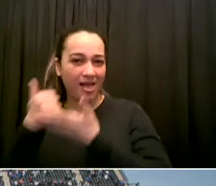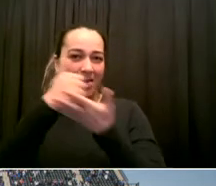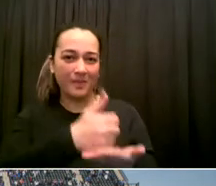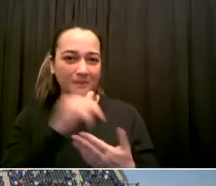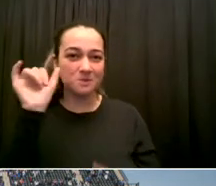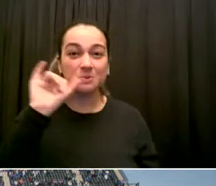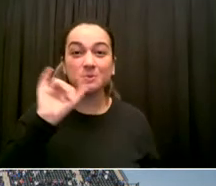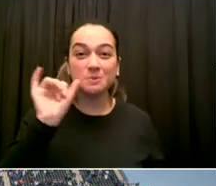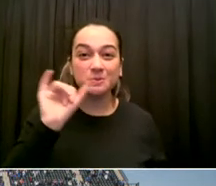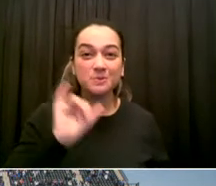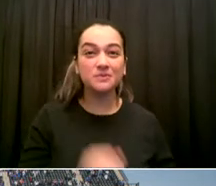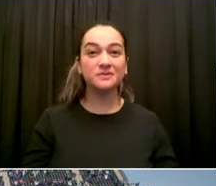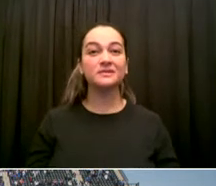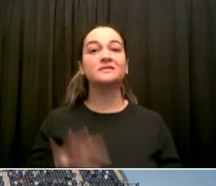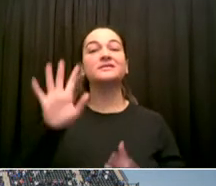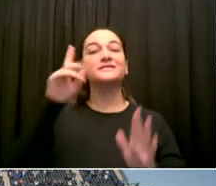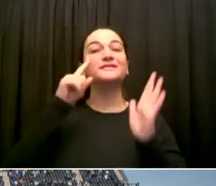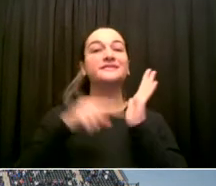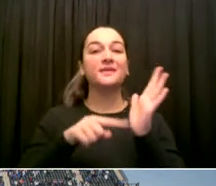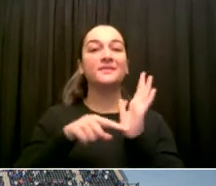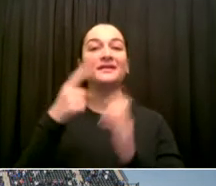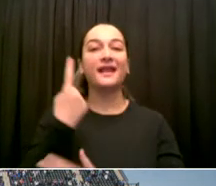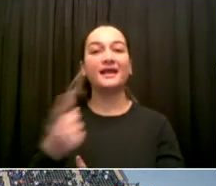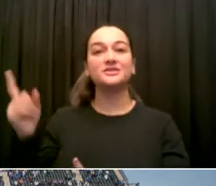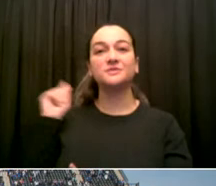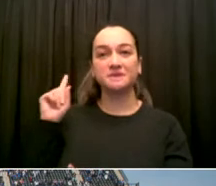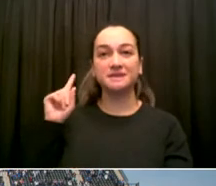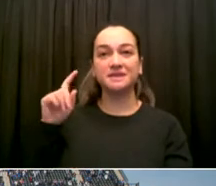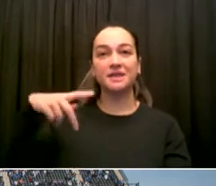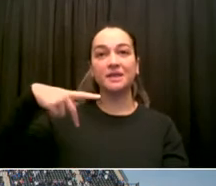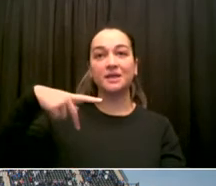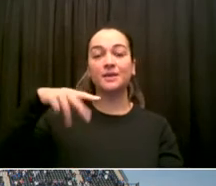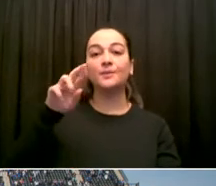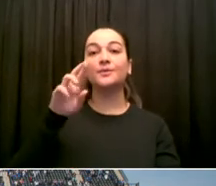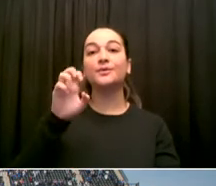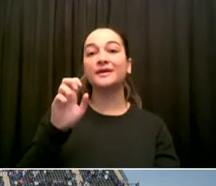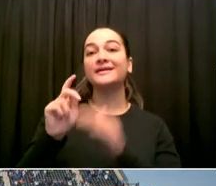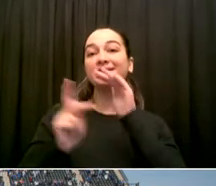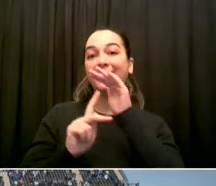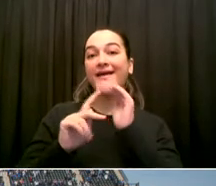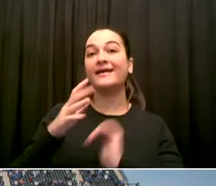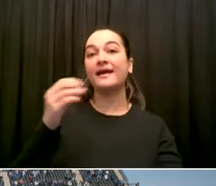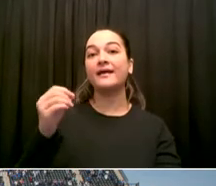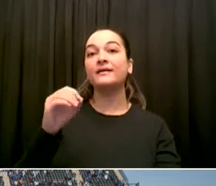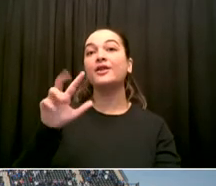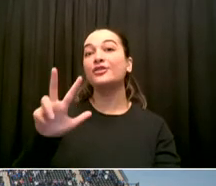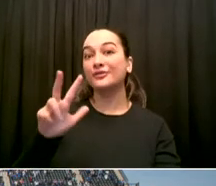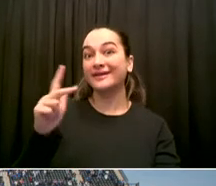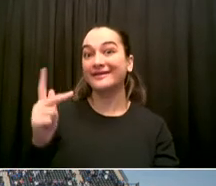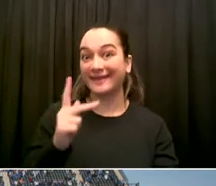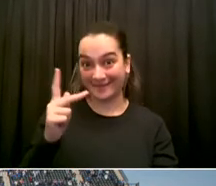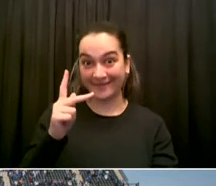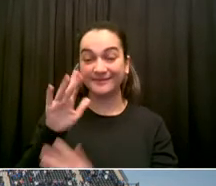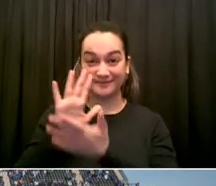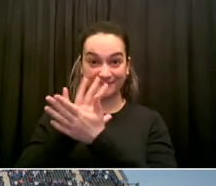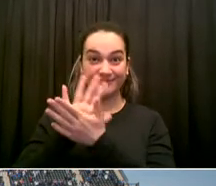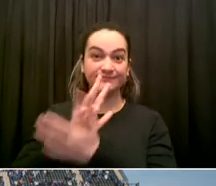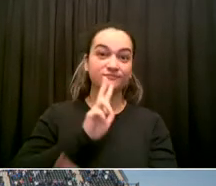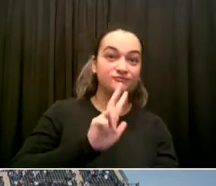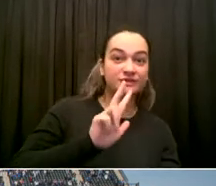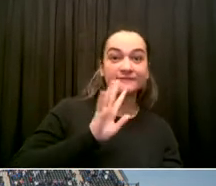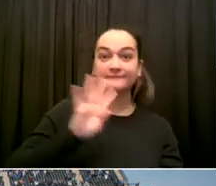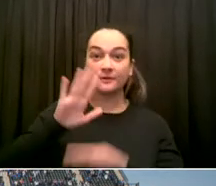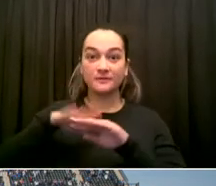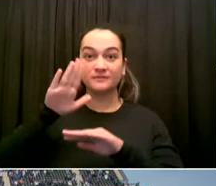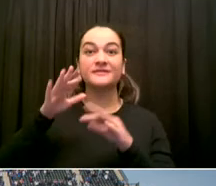all. The whole theme of our recovery, a recovery for all of us. We need big, bold approaches that